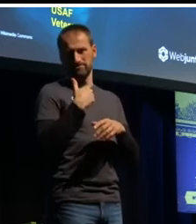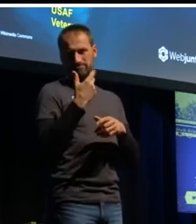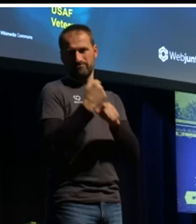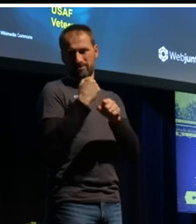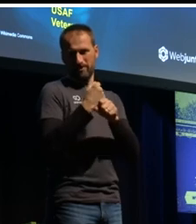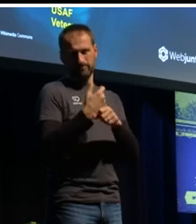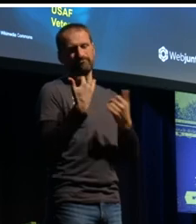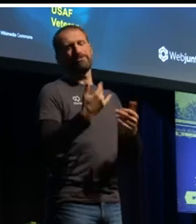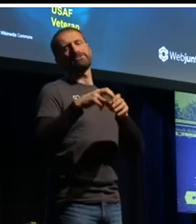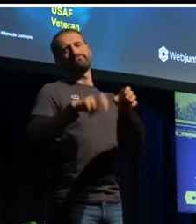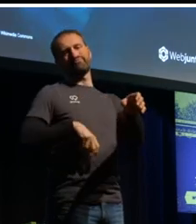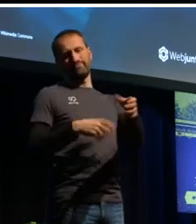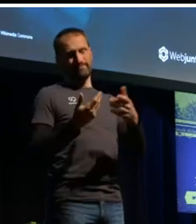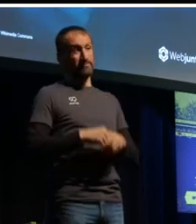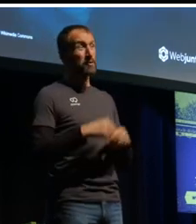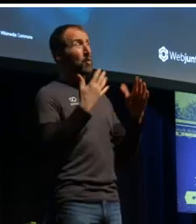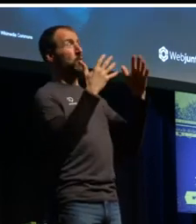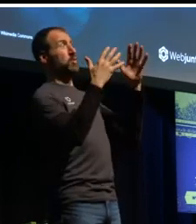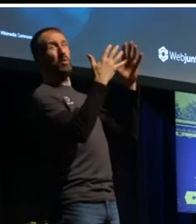Thank you.